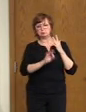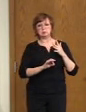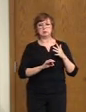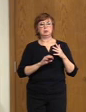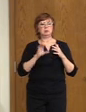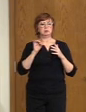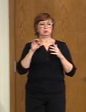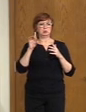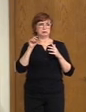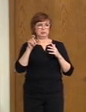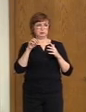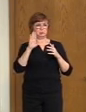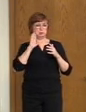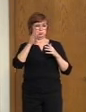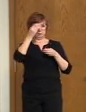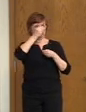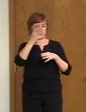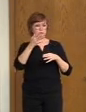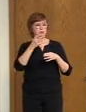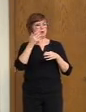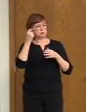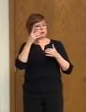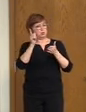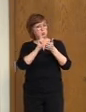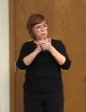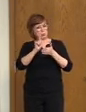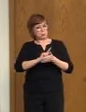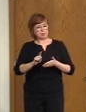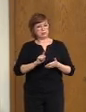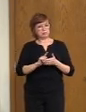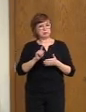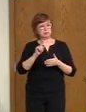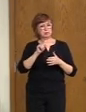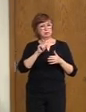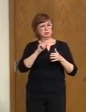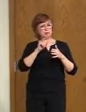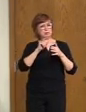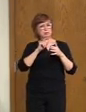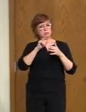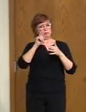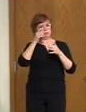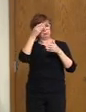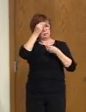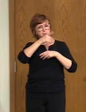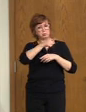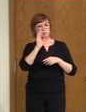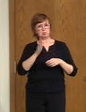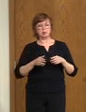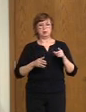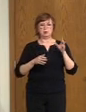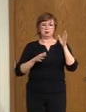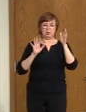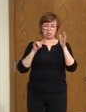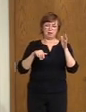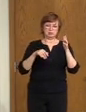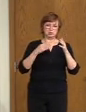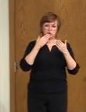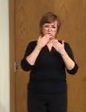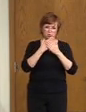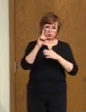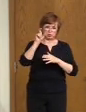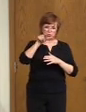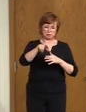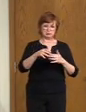a weekly update on this. It's a very good question, and that is the practical conundrum that we have at the